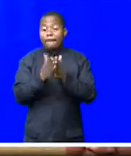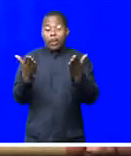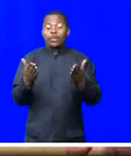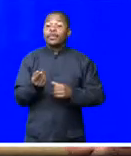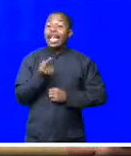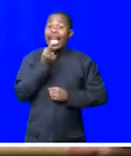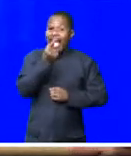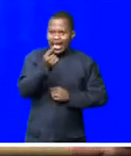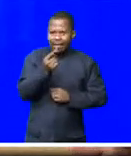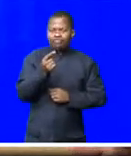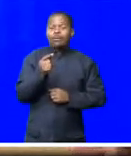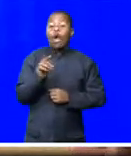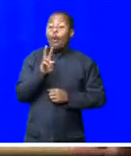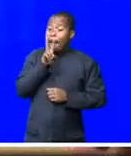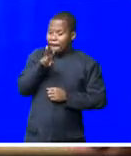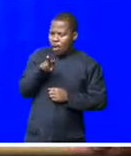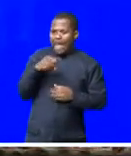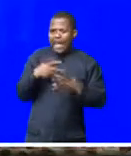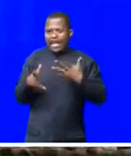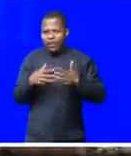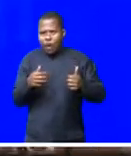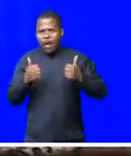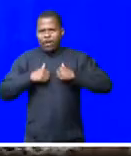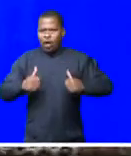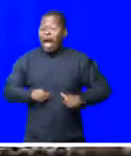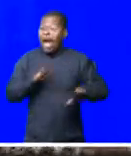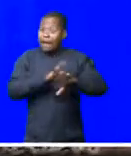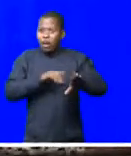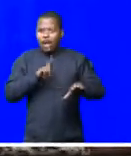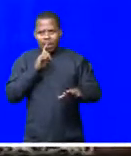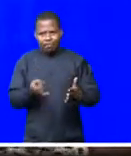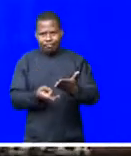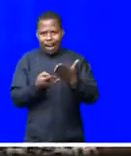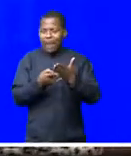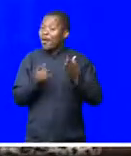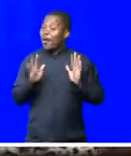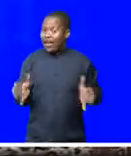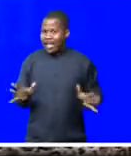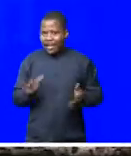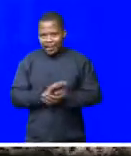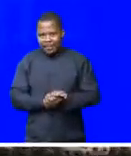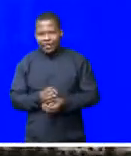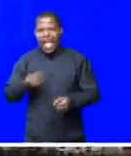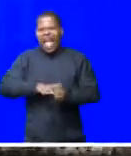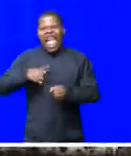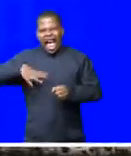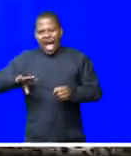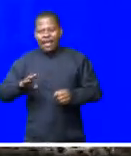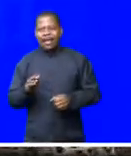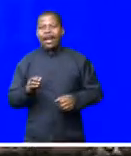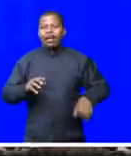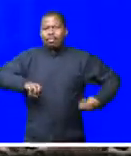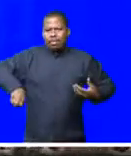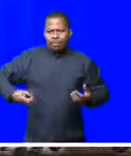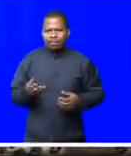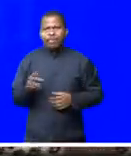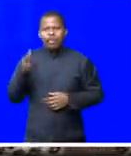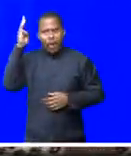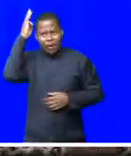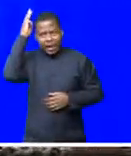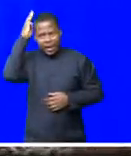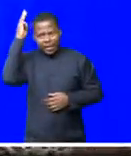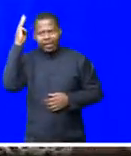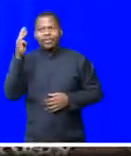wangibona ngihambaze wase uyangibathisa. Ndikhulume letinye kulomsebenzi kufaya ekhathi umvane nkosi Sithumo